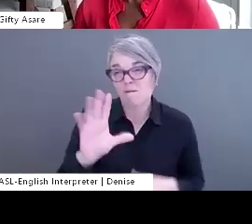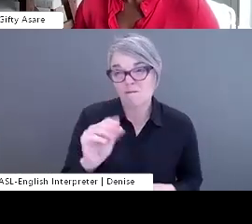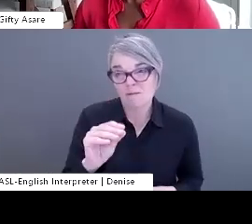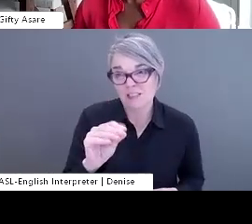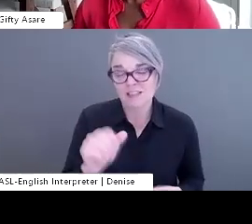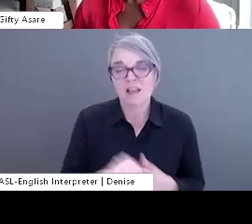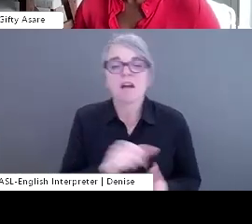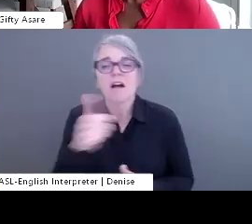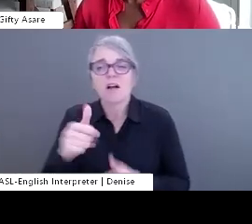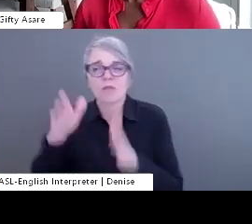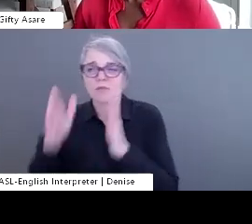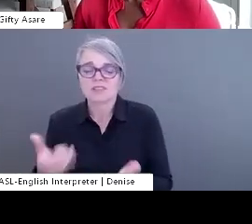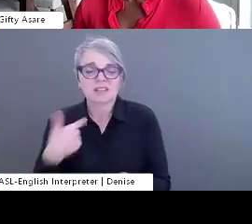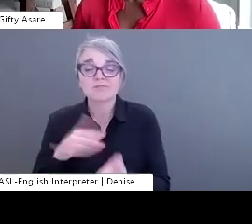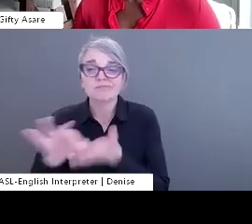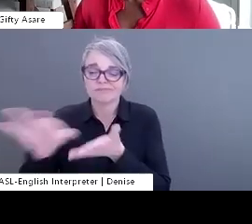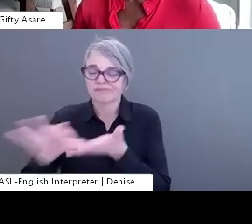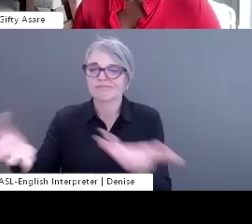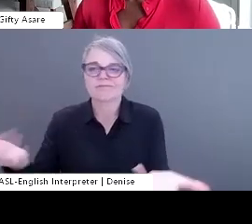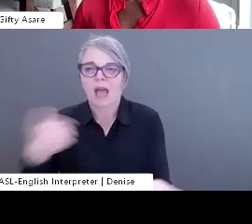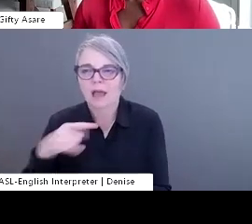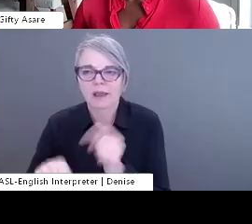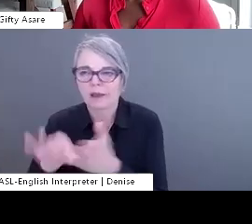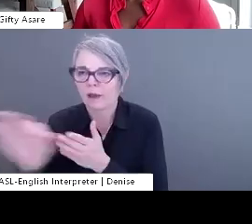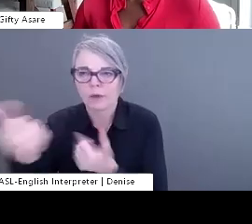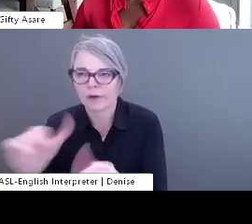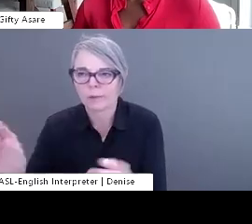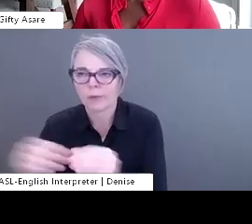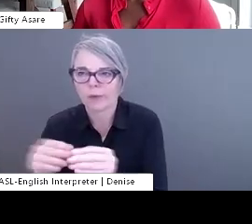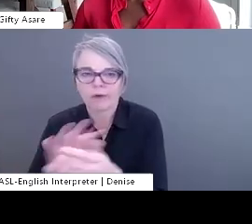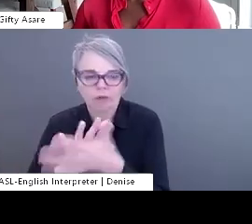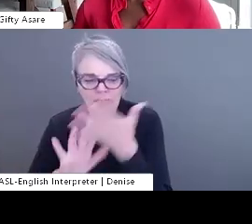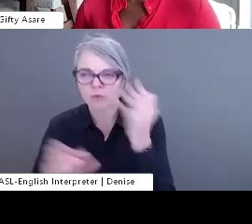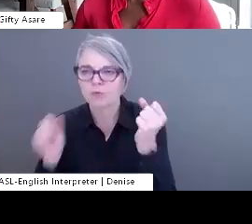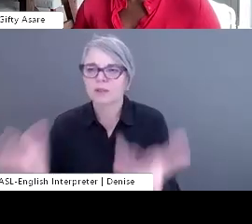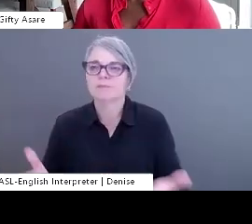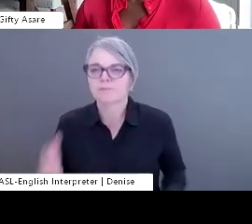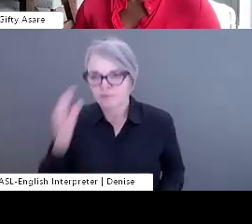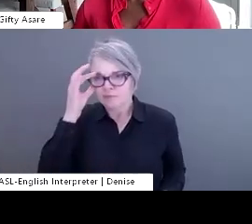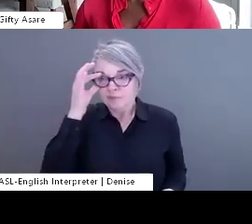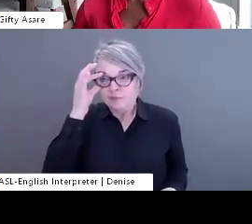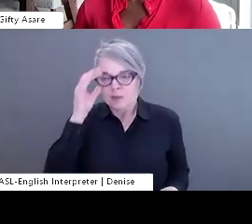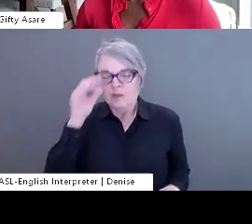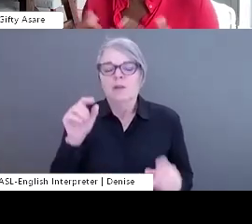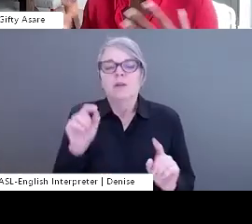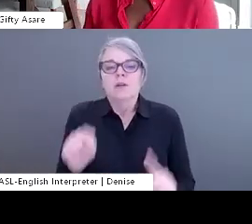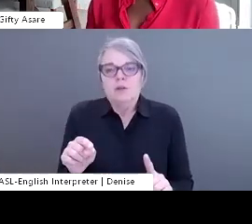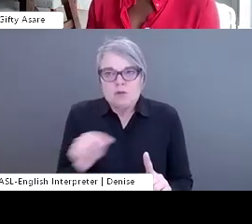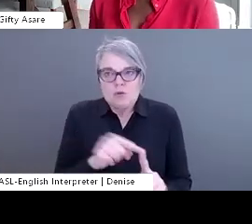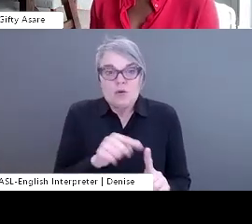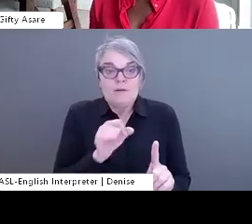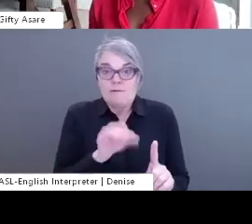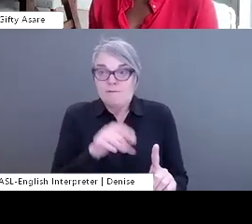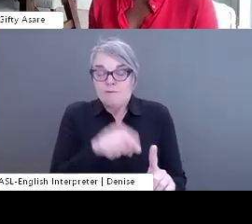count. And so very critical to intervene when an individual shares